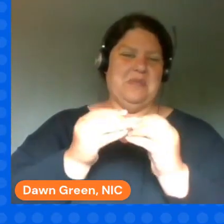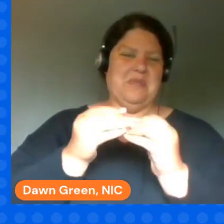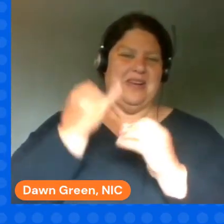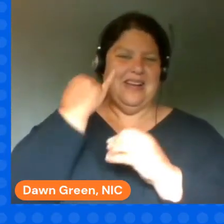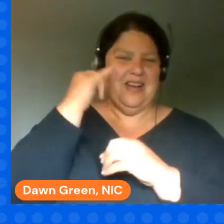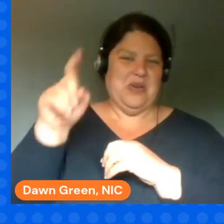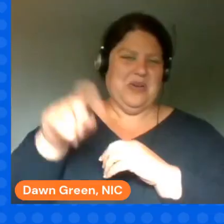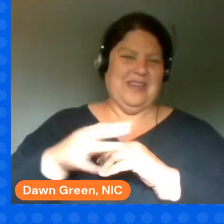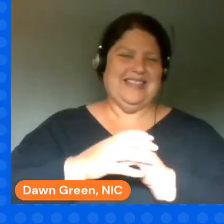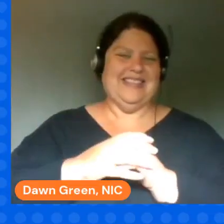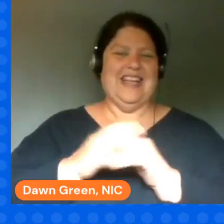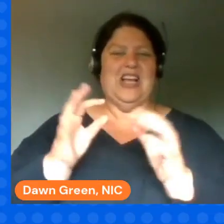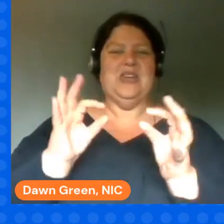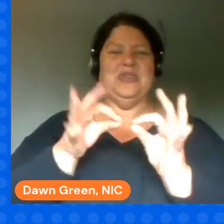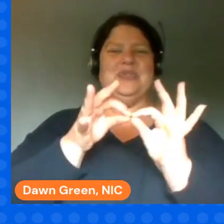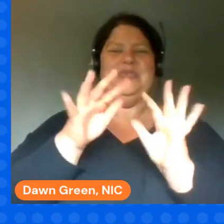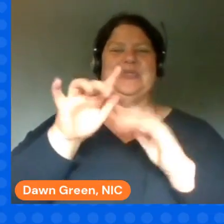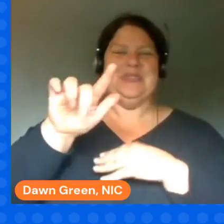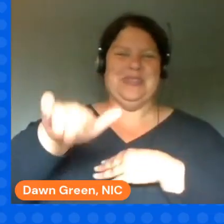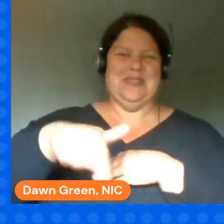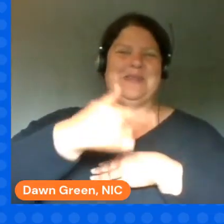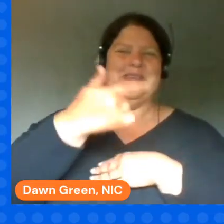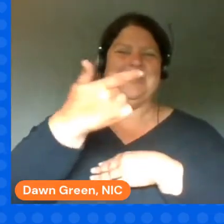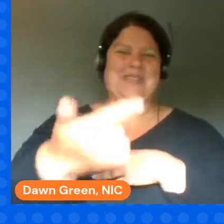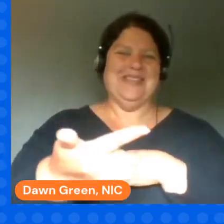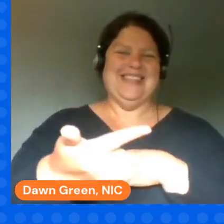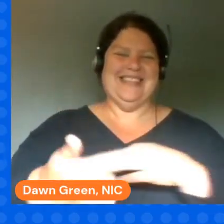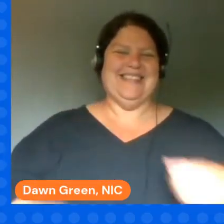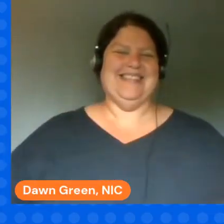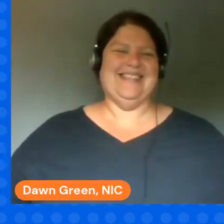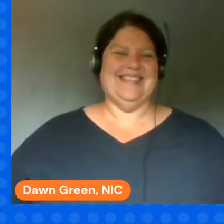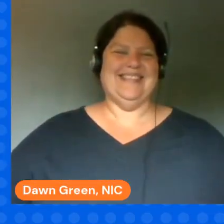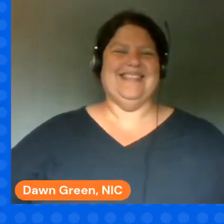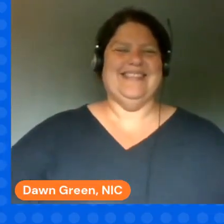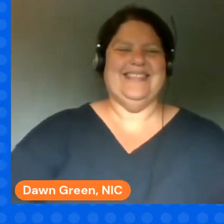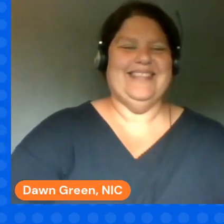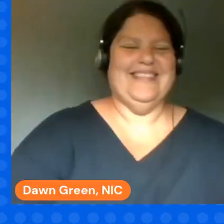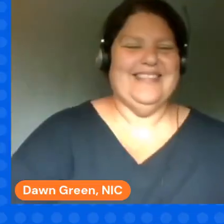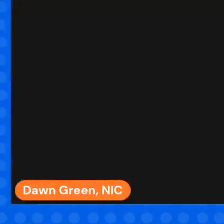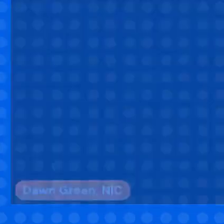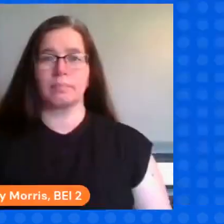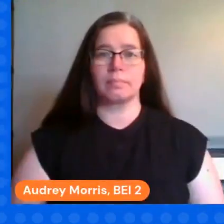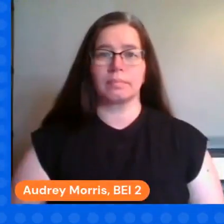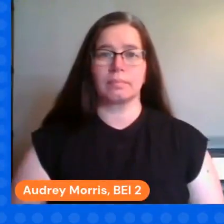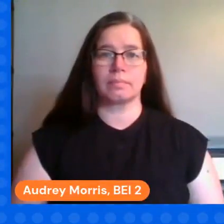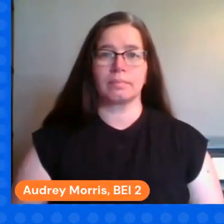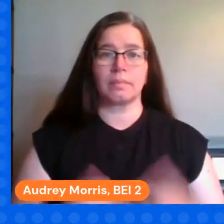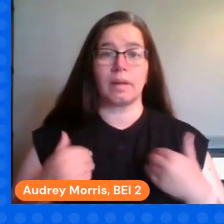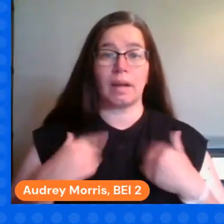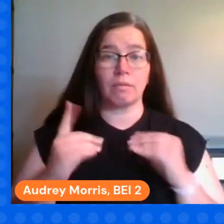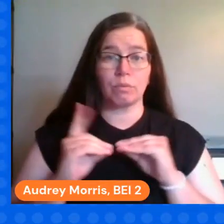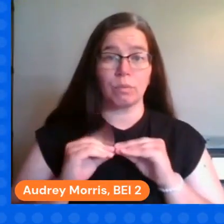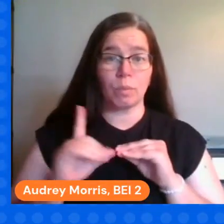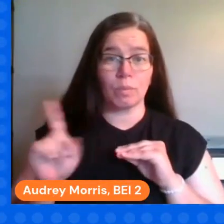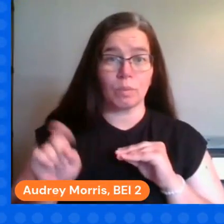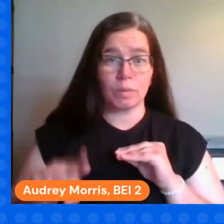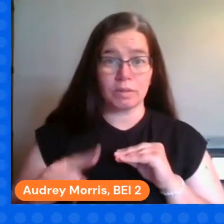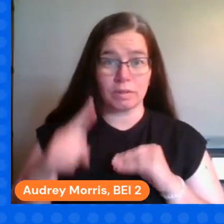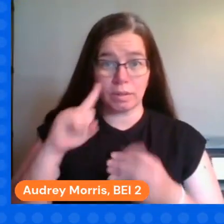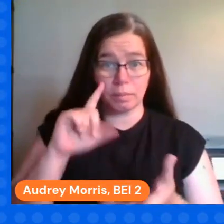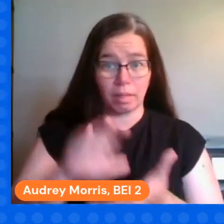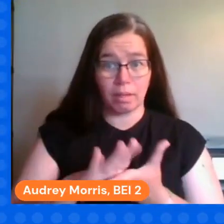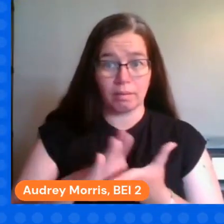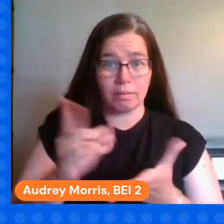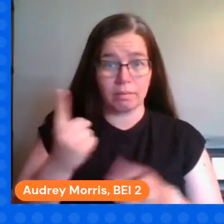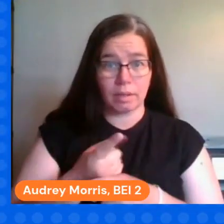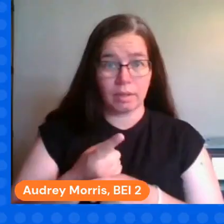we'd love to know about your experience too. So we have another question Do we? I think you were mentioning that. Yes, there was two. I